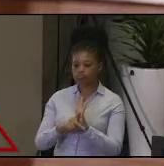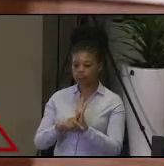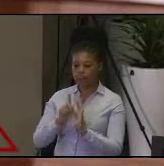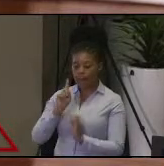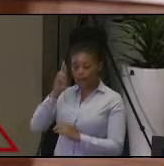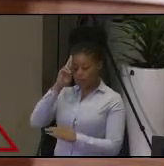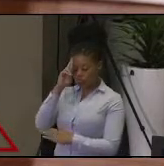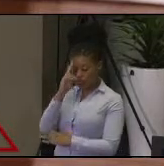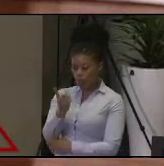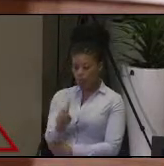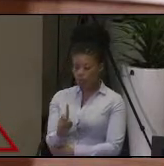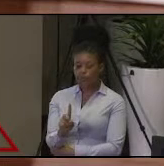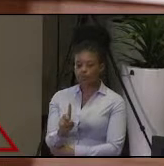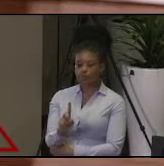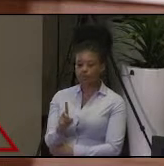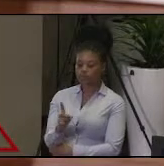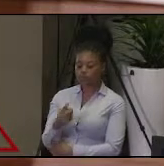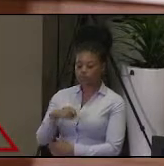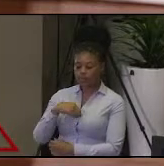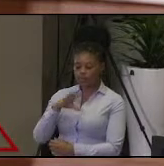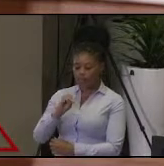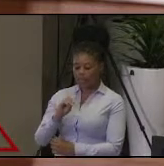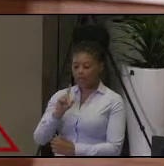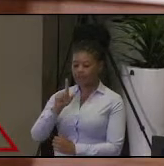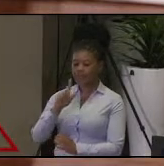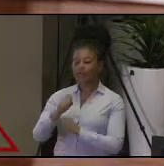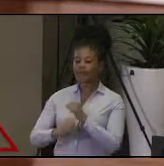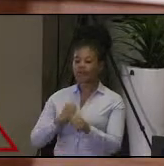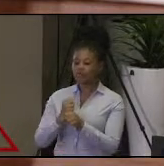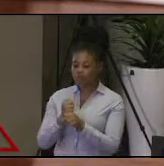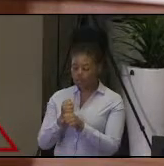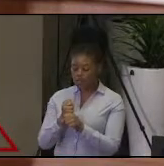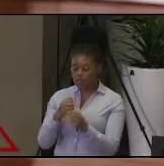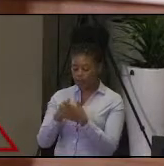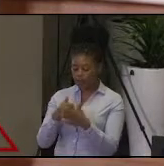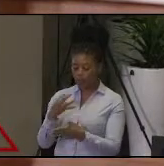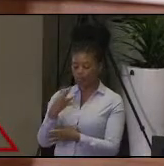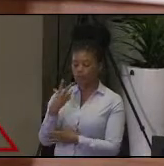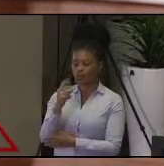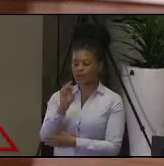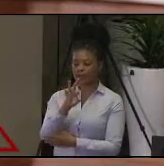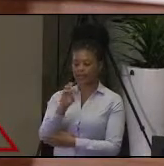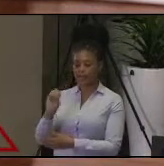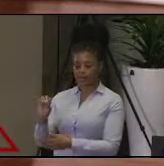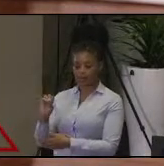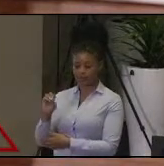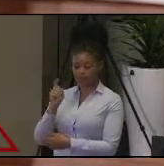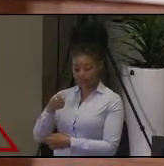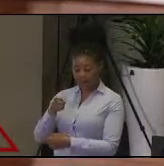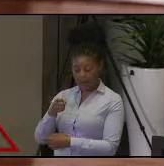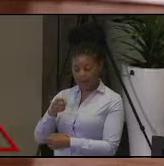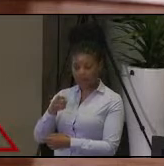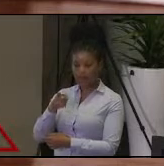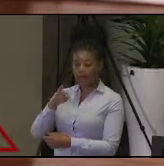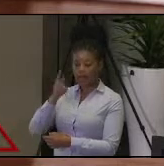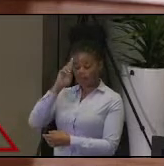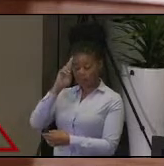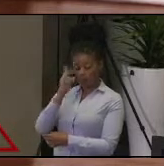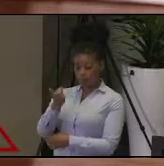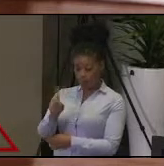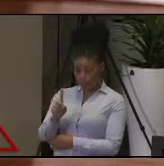remind us that we are left with 7 years before 2030. And further remind us that we